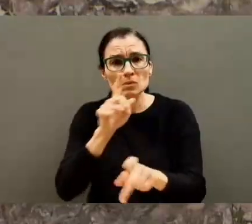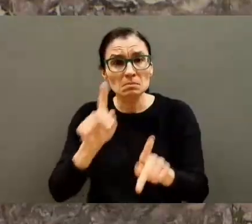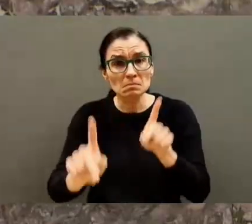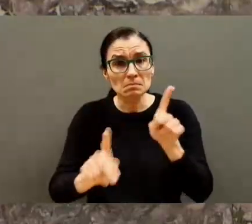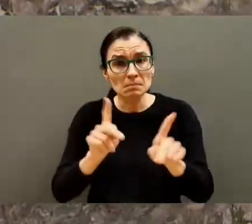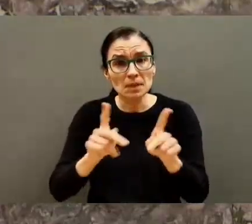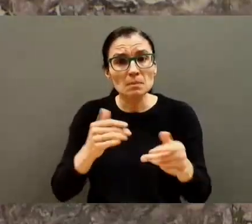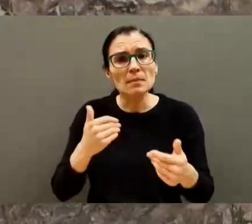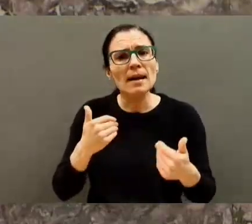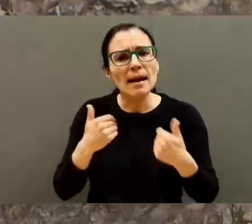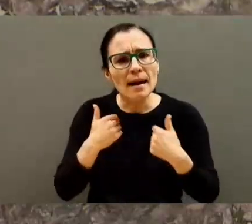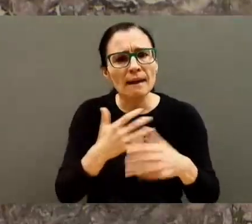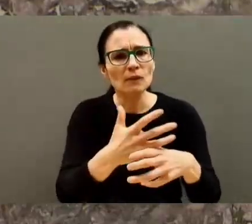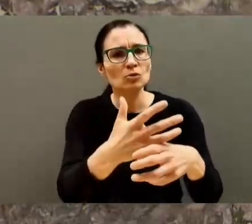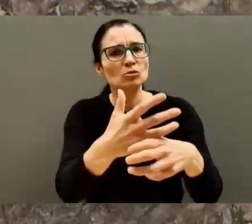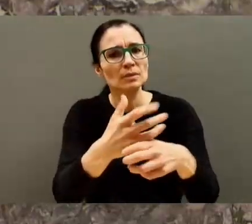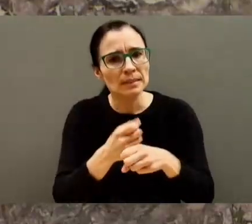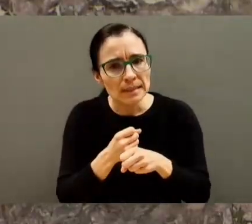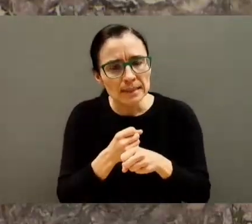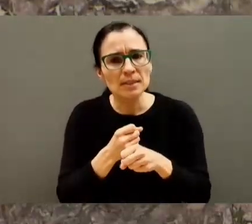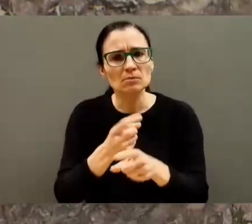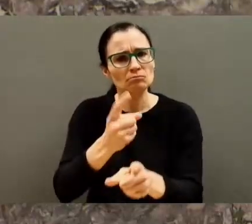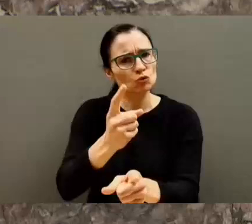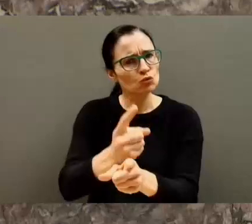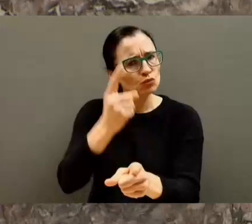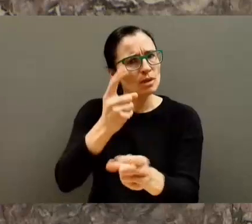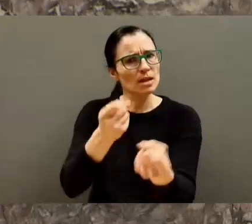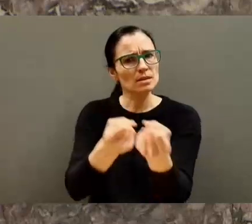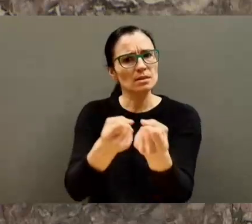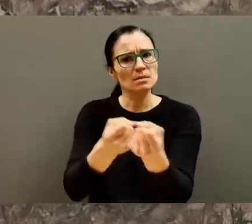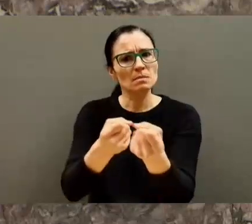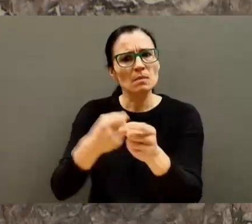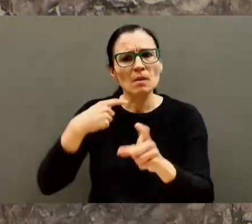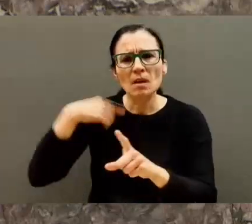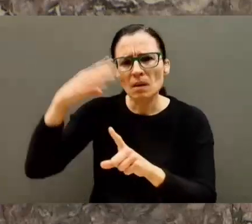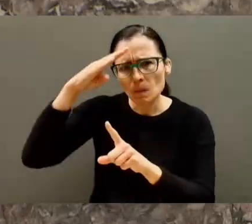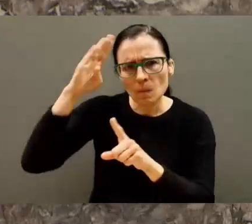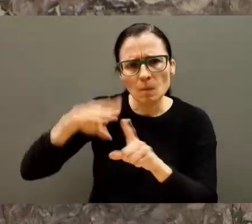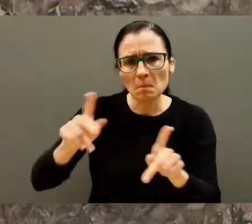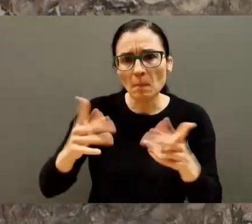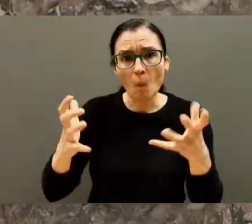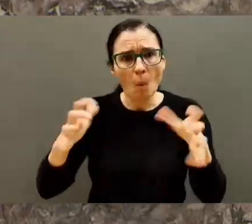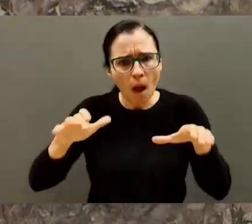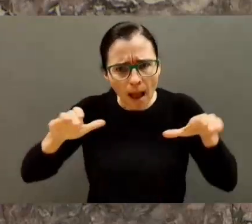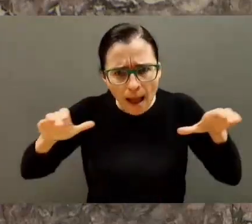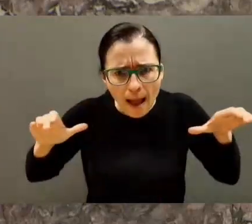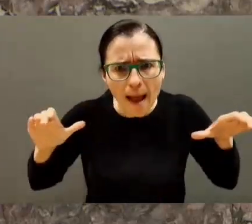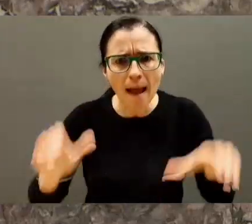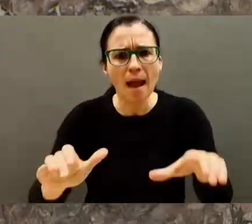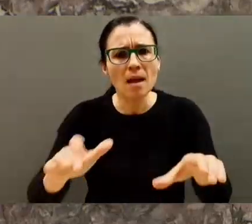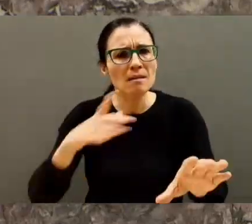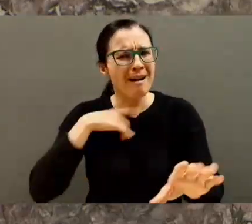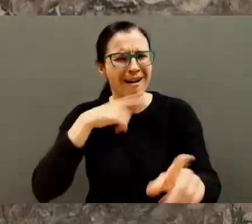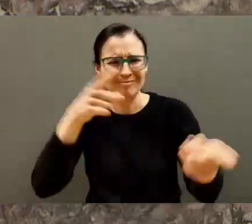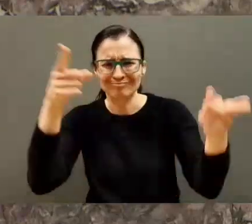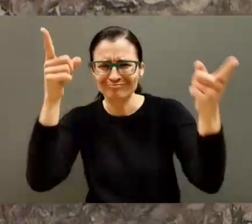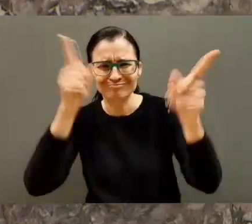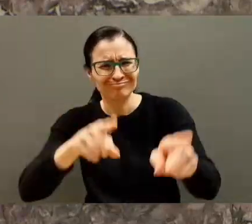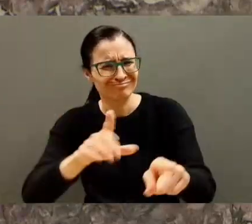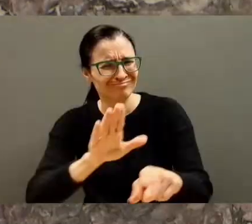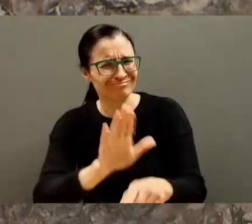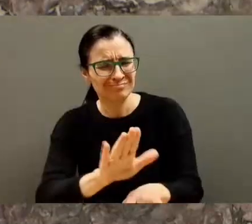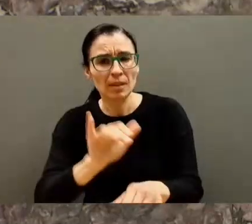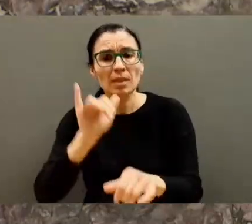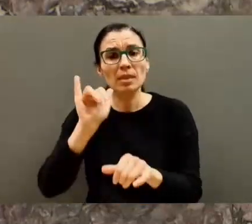Mr. Speaker, and I completely agree. That's why our actions will continue to be around building out the continuum of